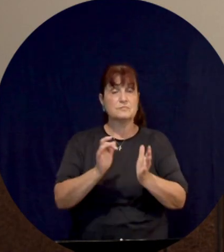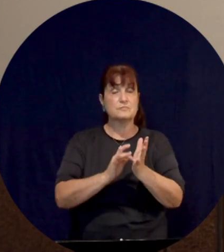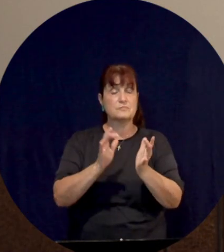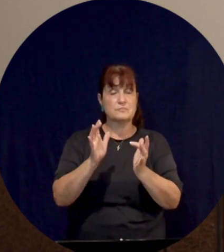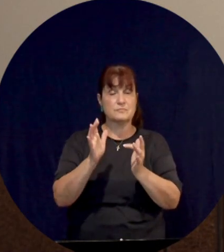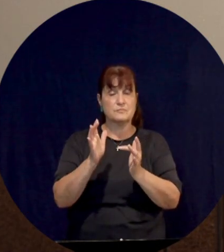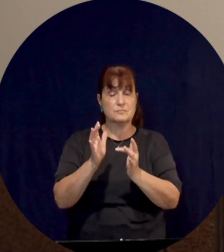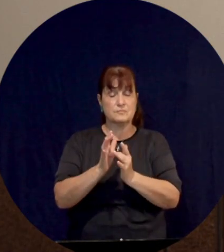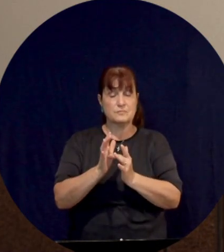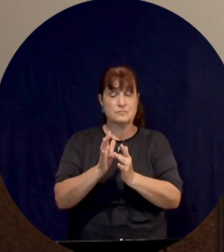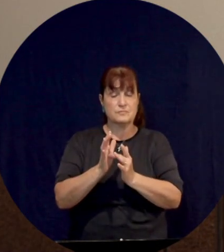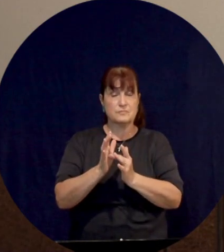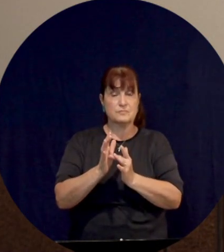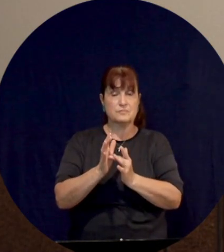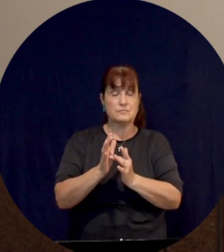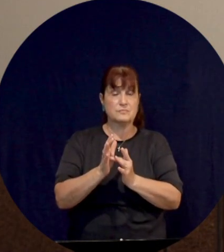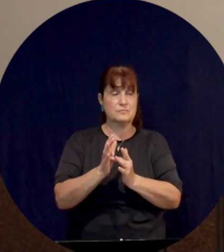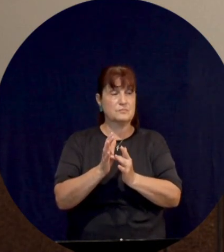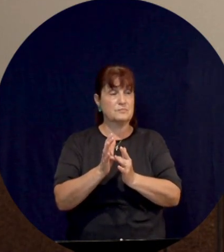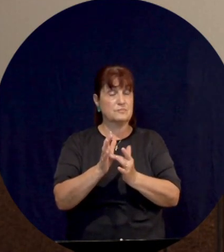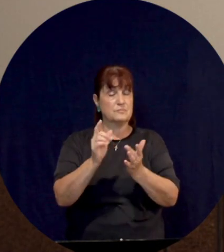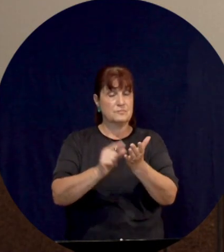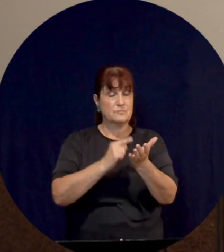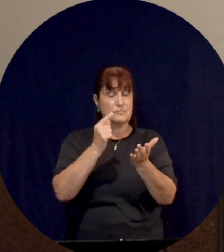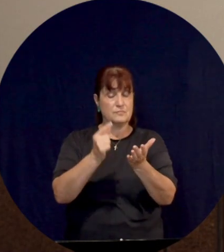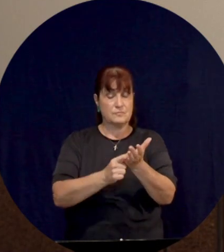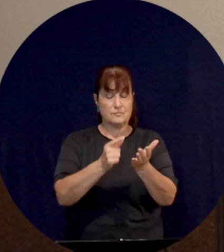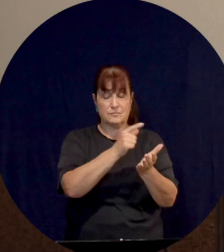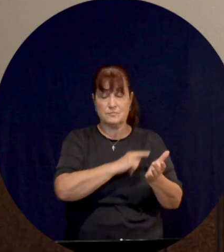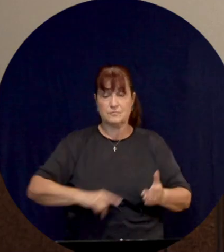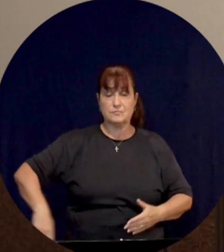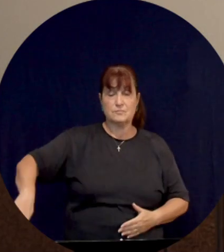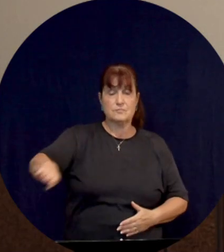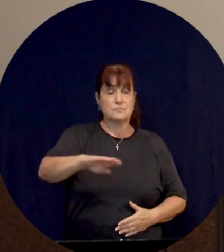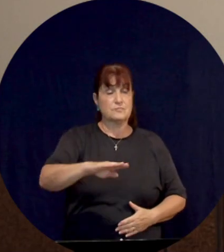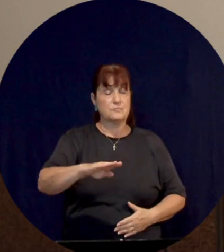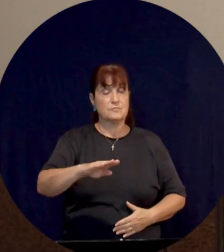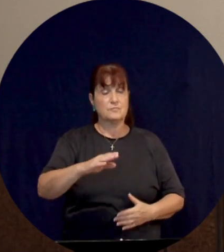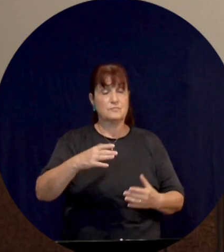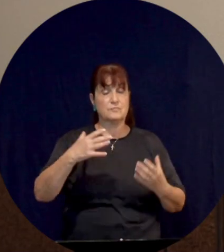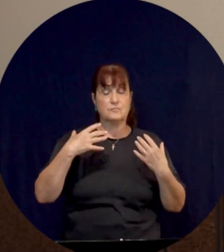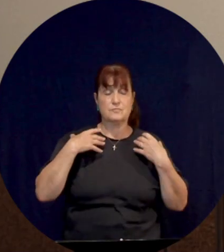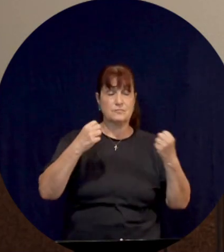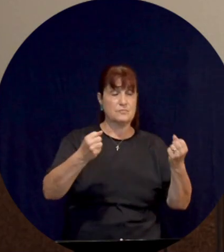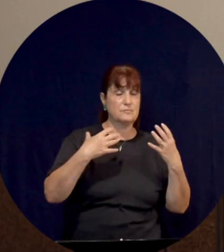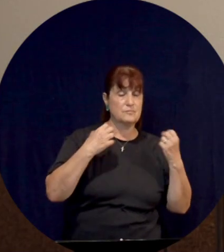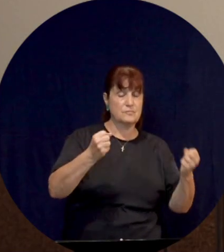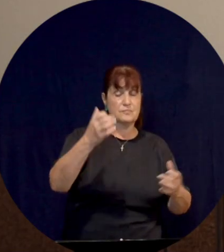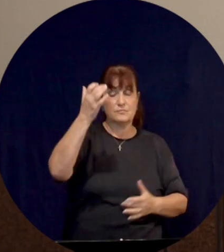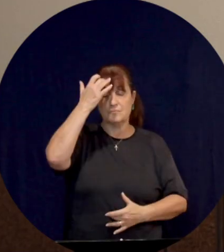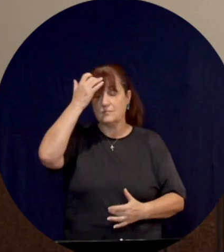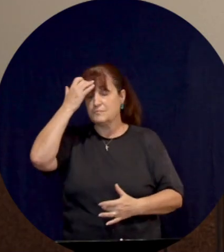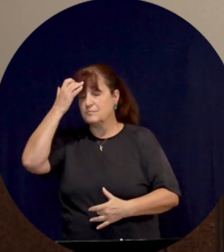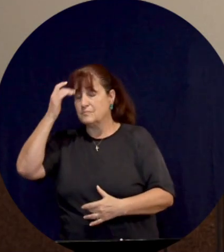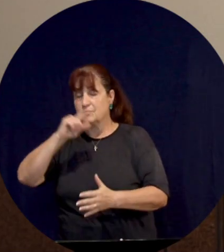Jesus proclaimed the gospel of the kingdom and cured every disease among the